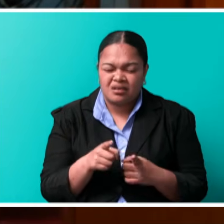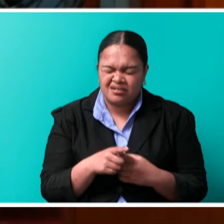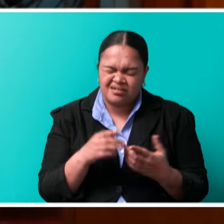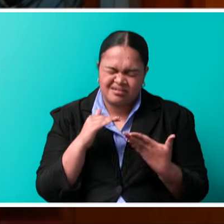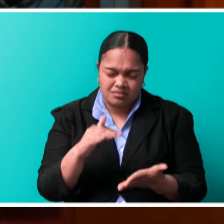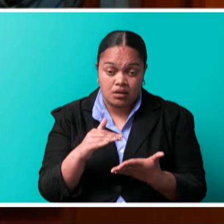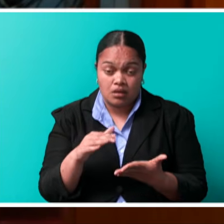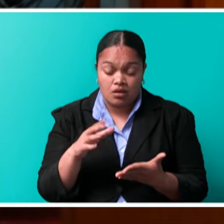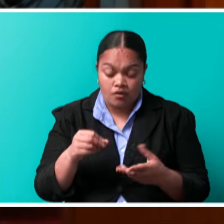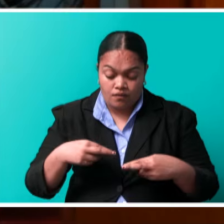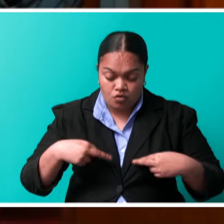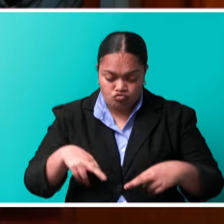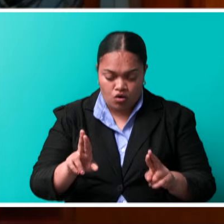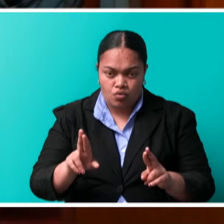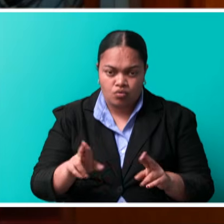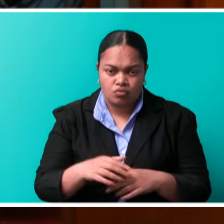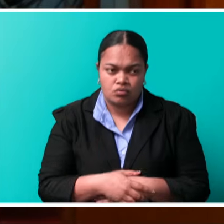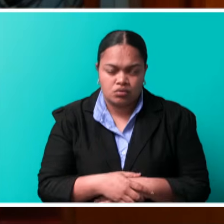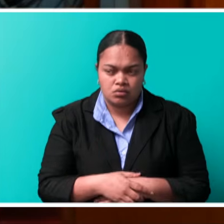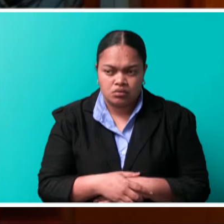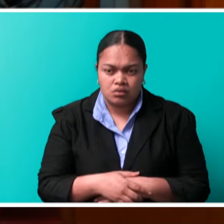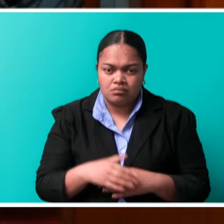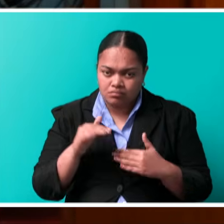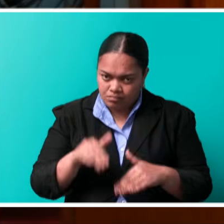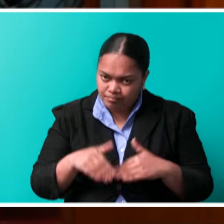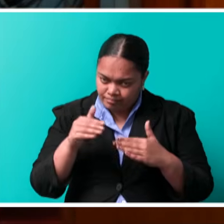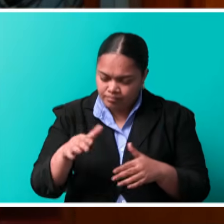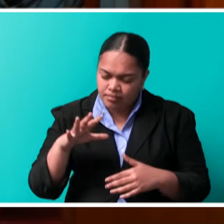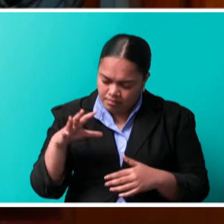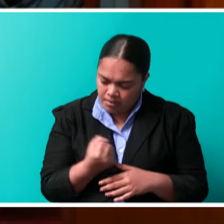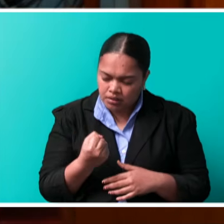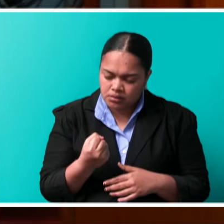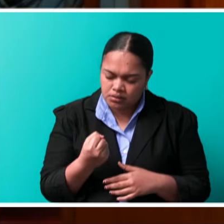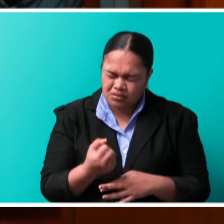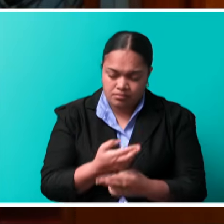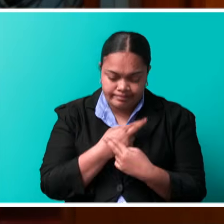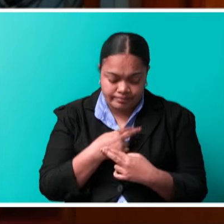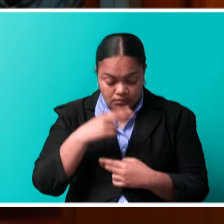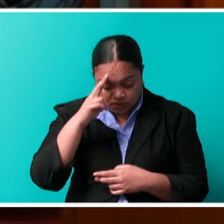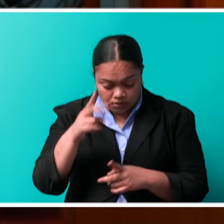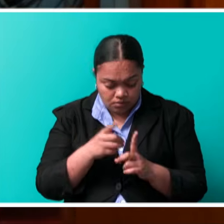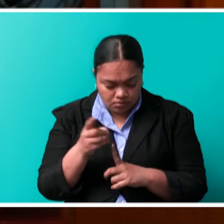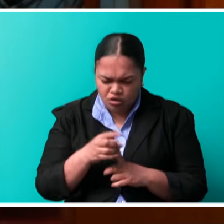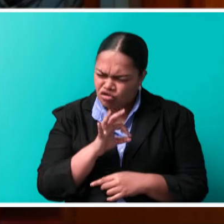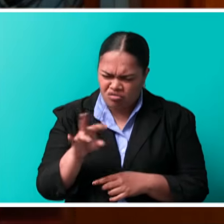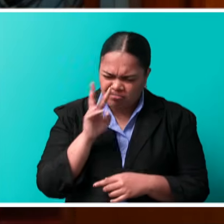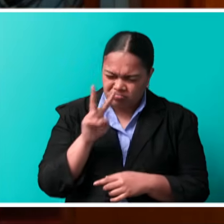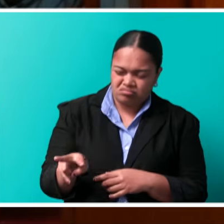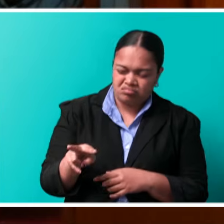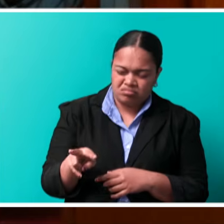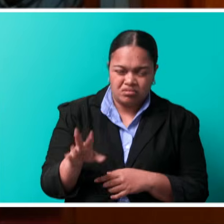the direction. Indigenous participation must be built into national development, not treated as an